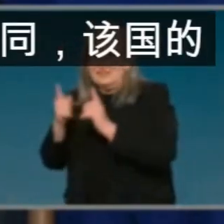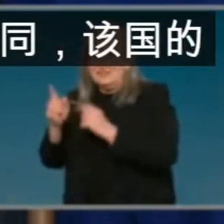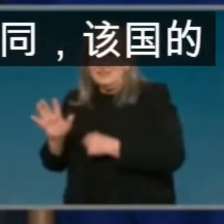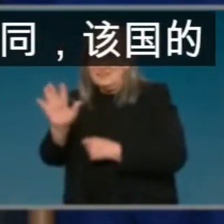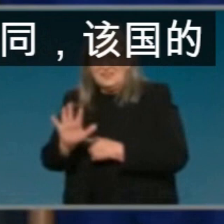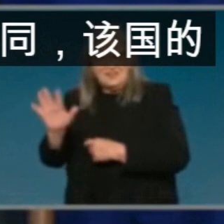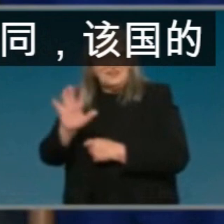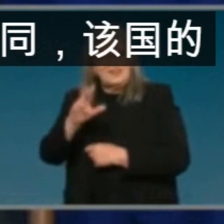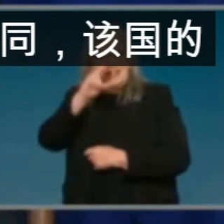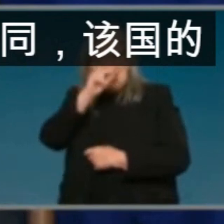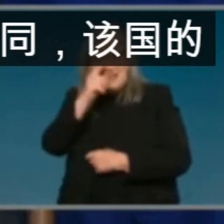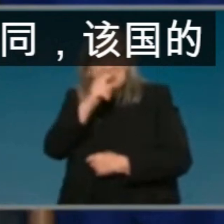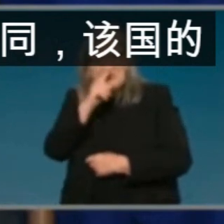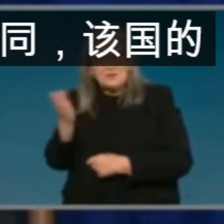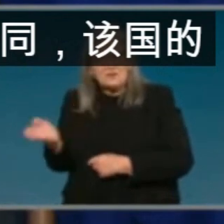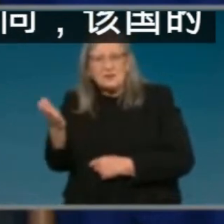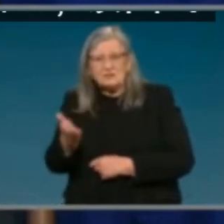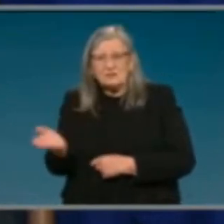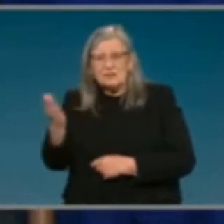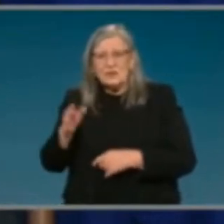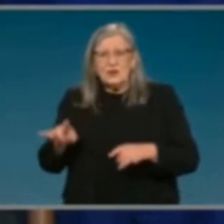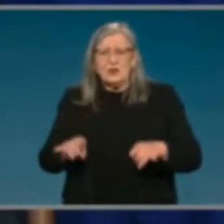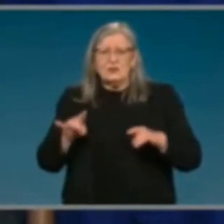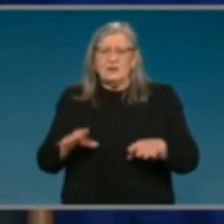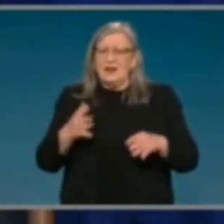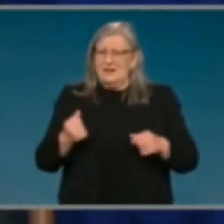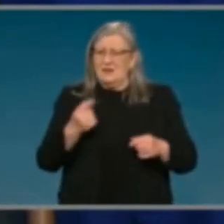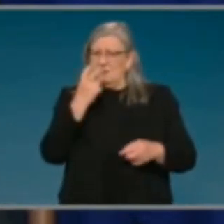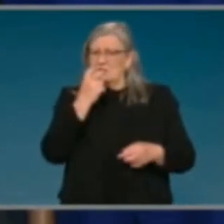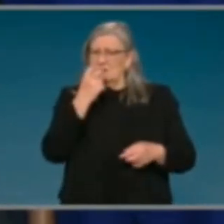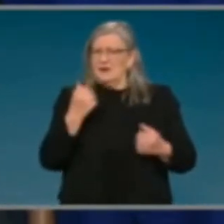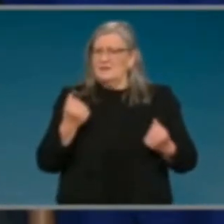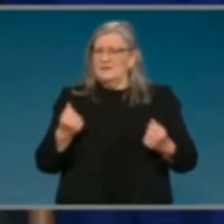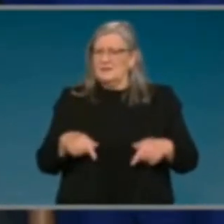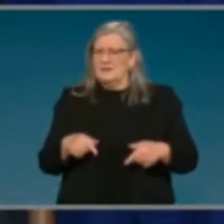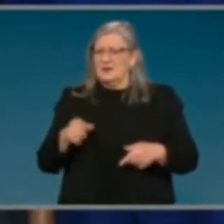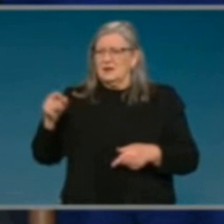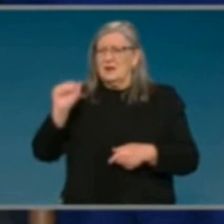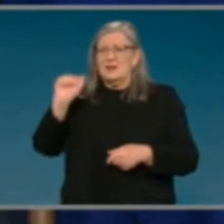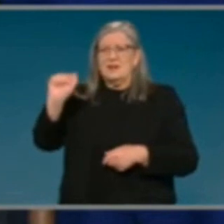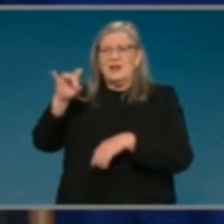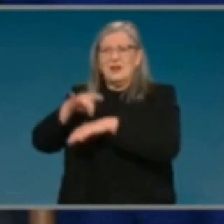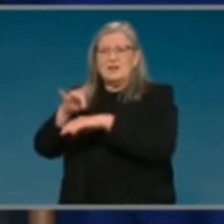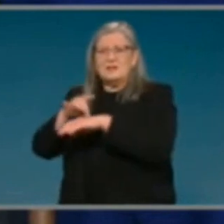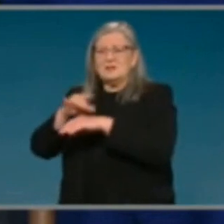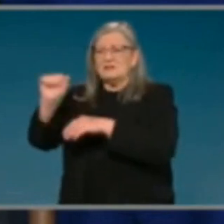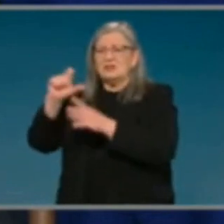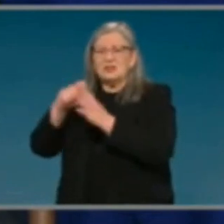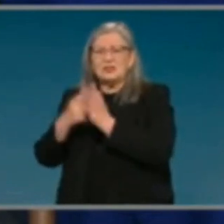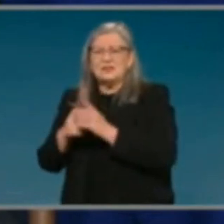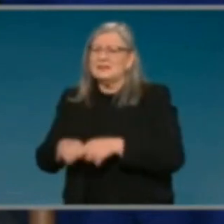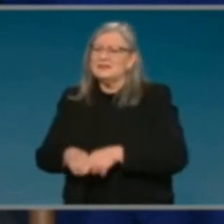population than Australia, different health system and a different laboratory network,